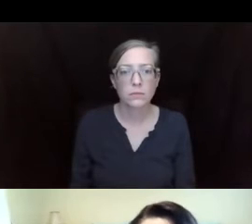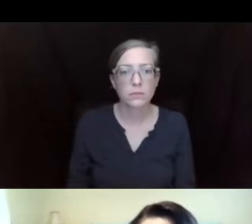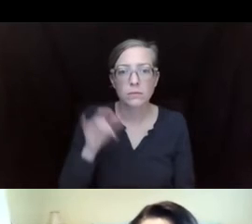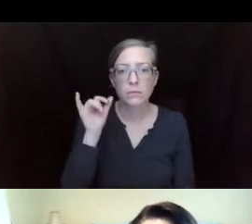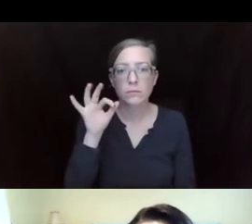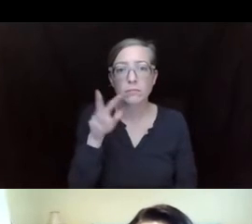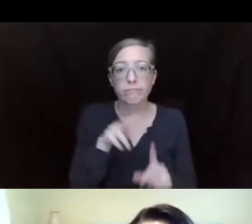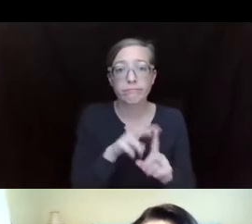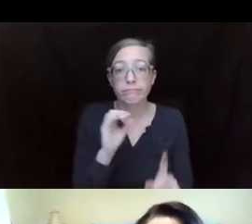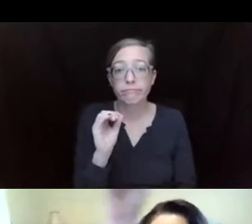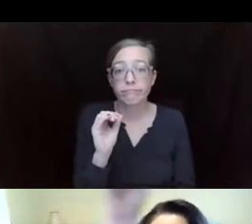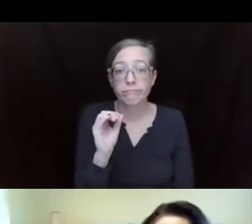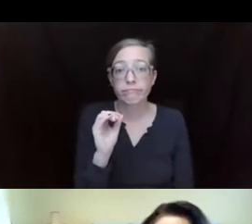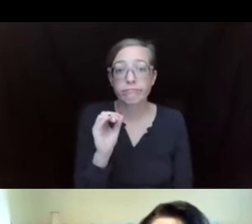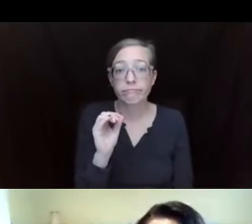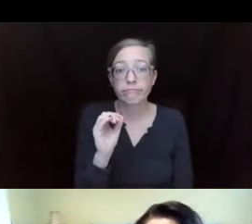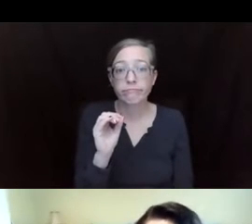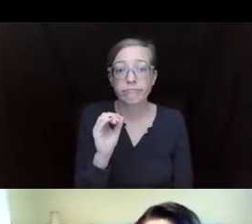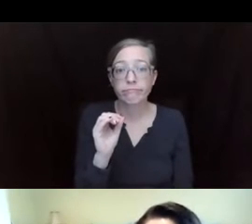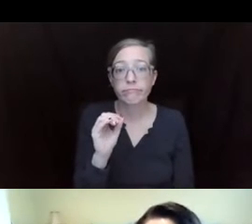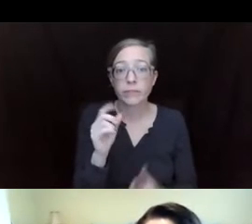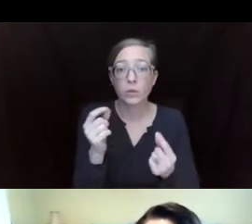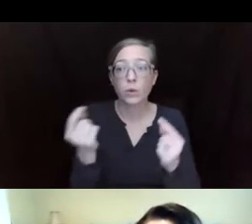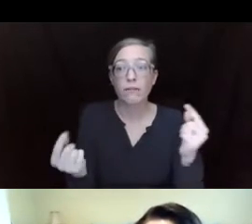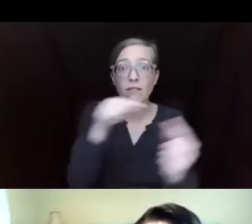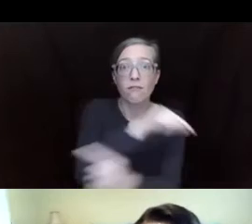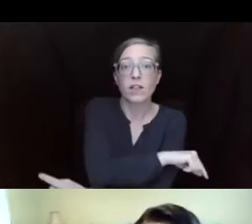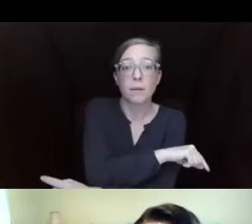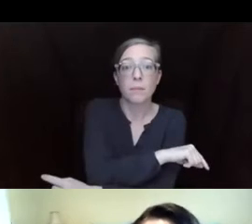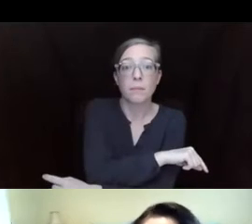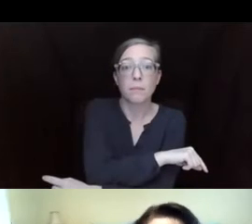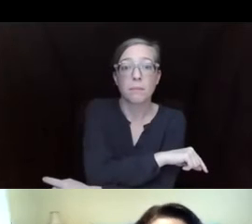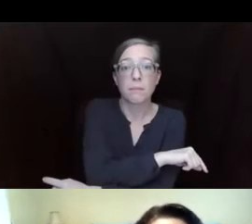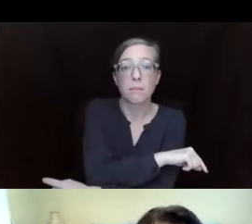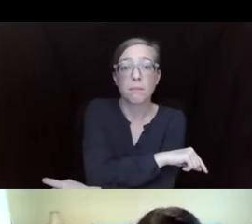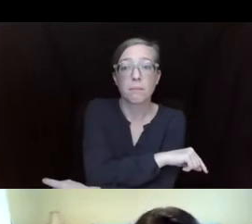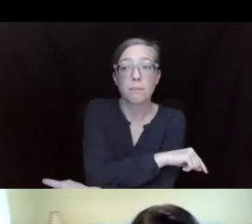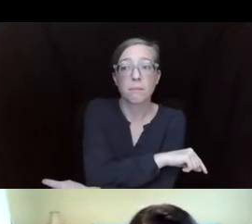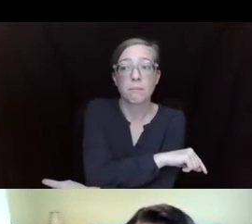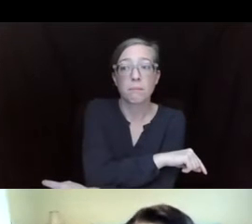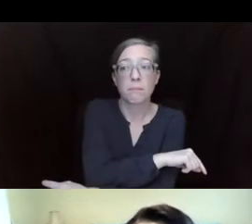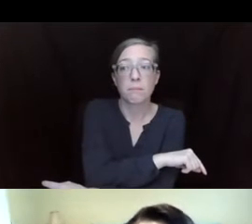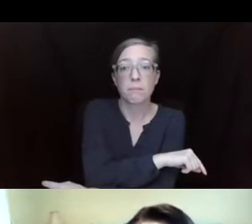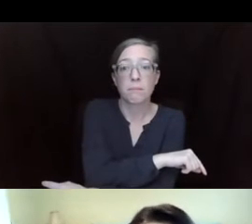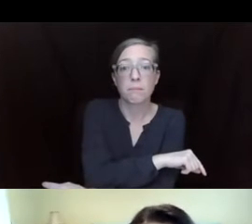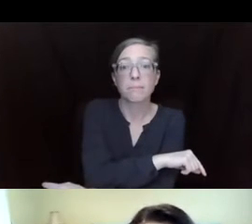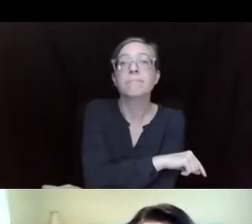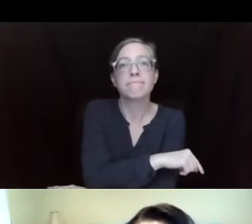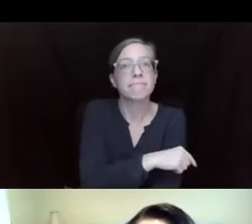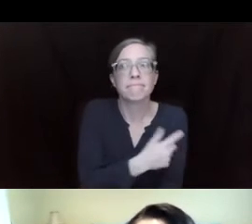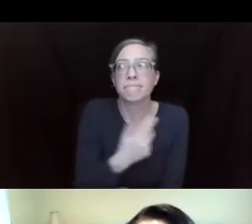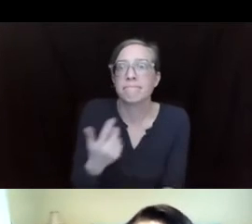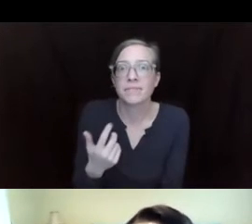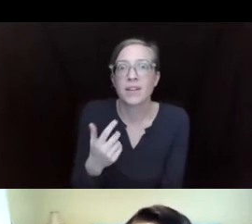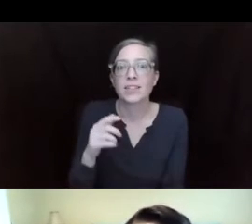0? What happens if I flip the polarity? It will just go backwards. So something that electrosmotic flow will give